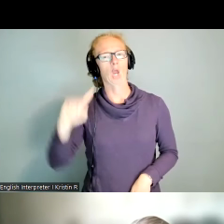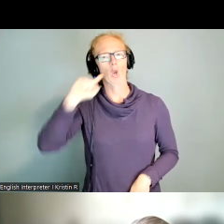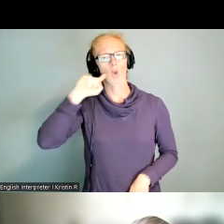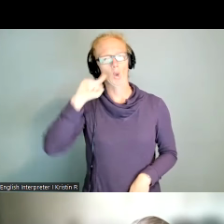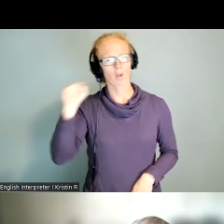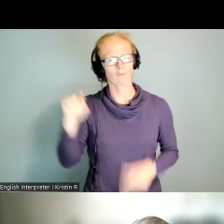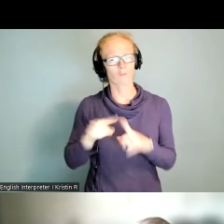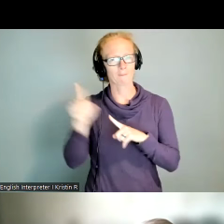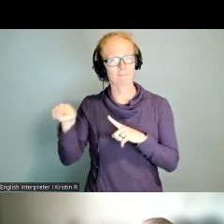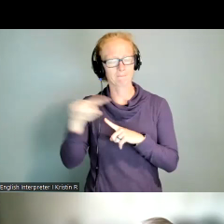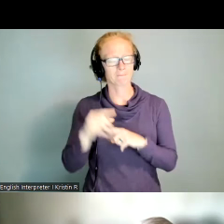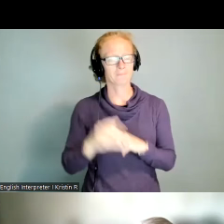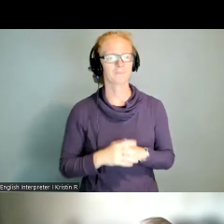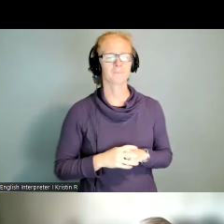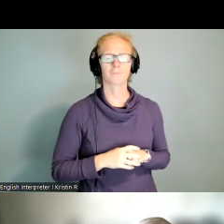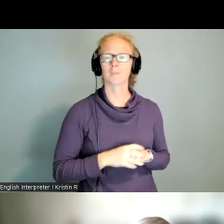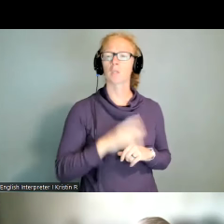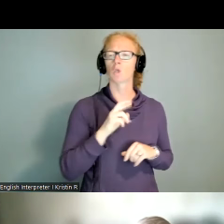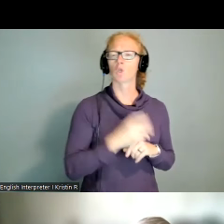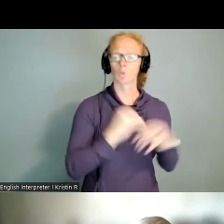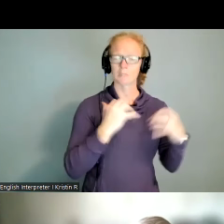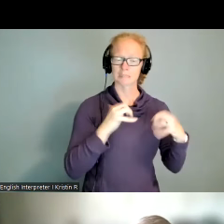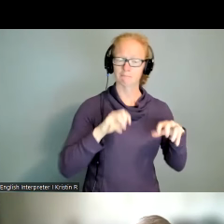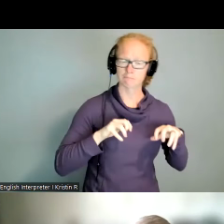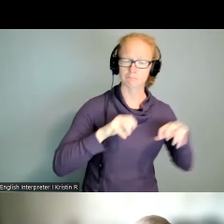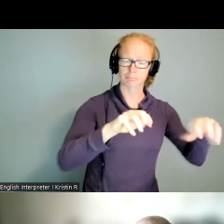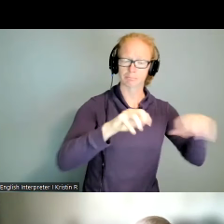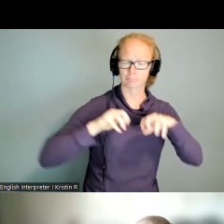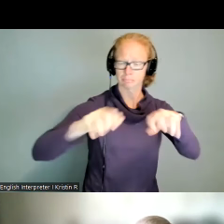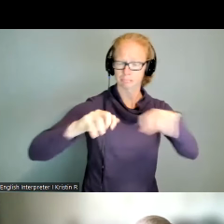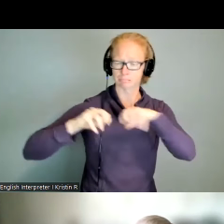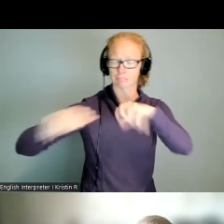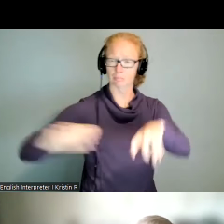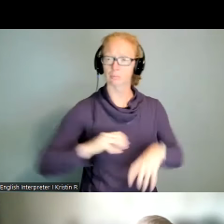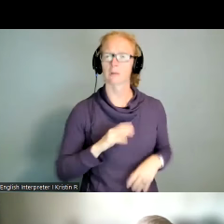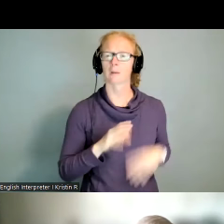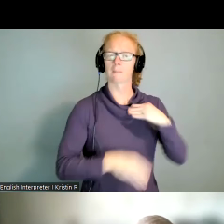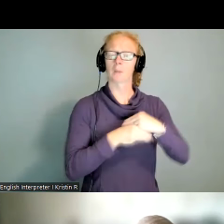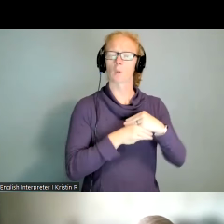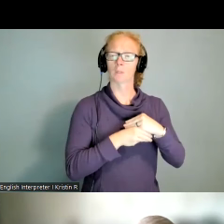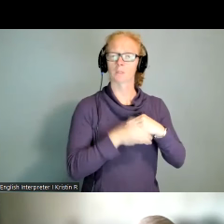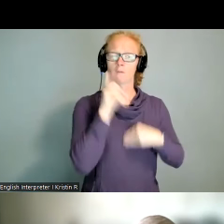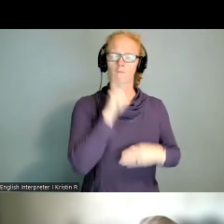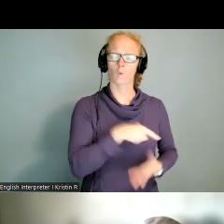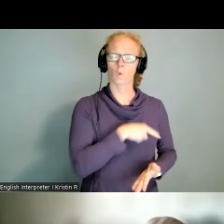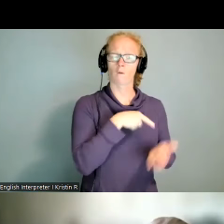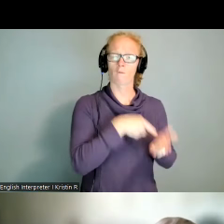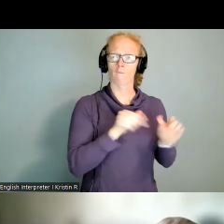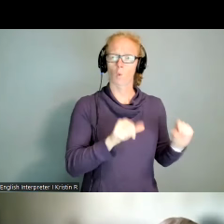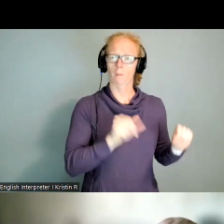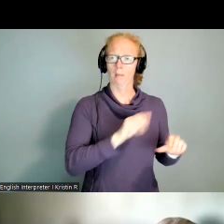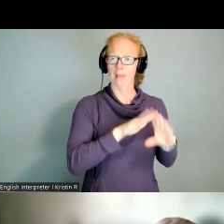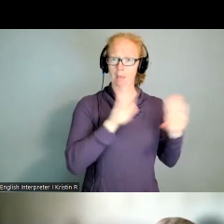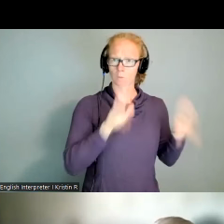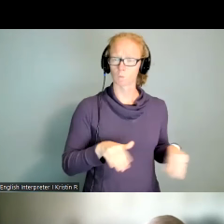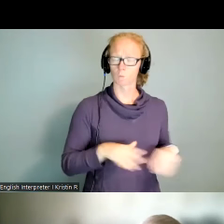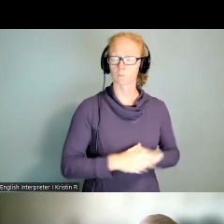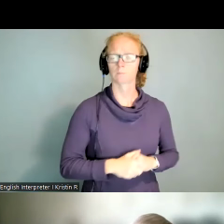use density bonuses to get that affordable category that houses the affordable category, and in our case, we